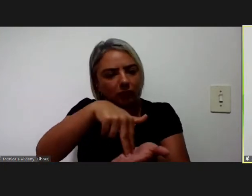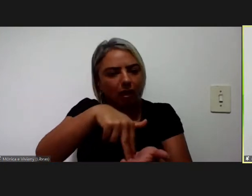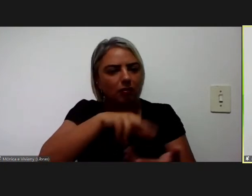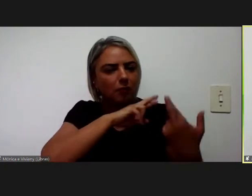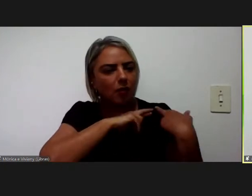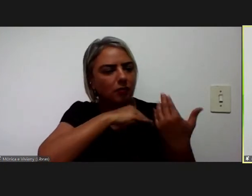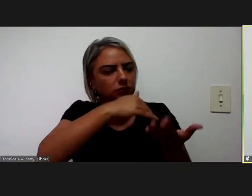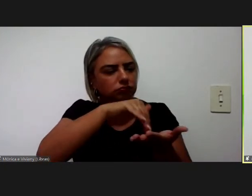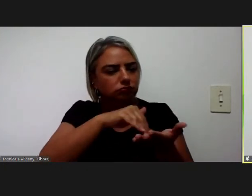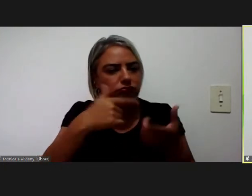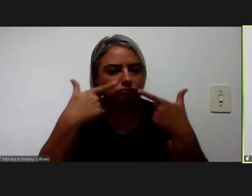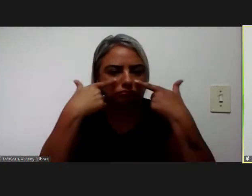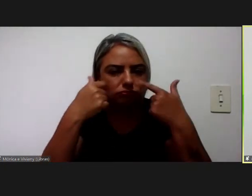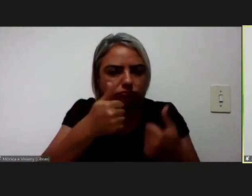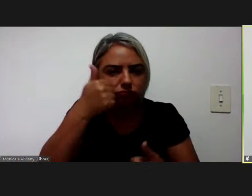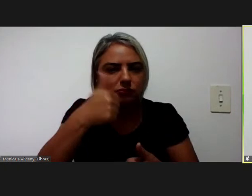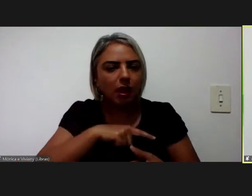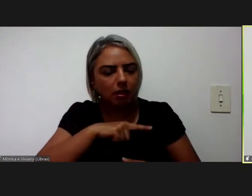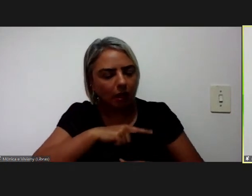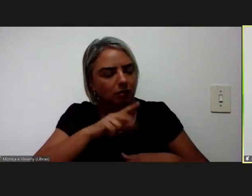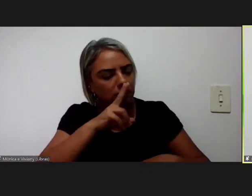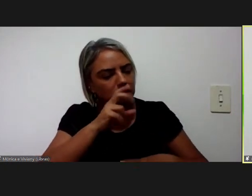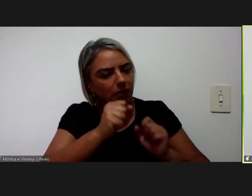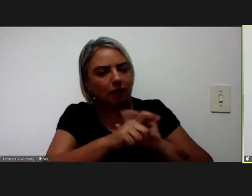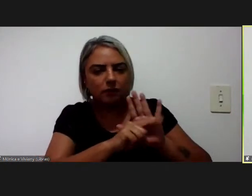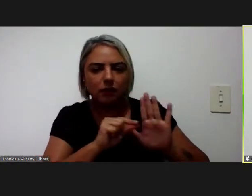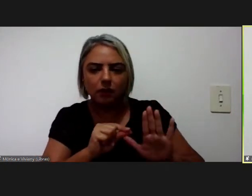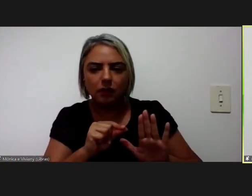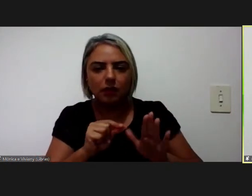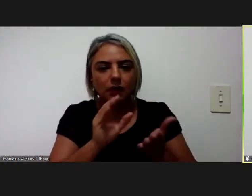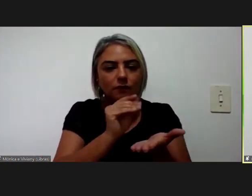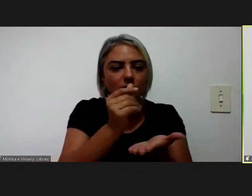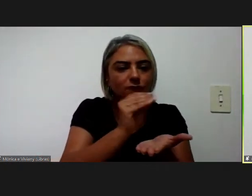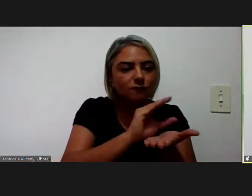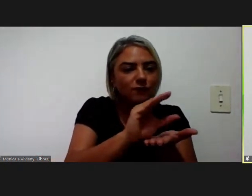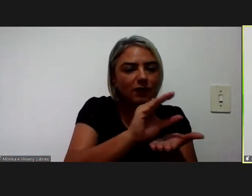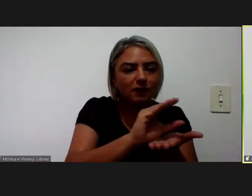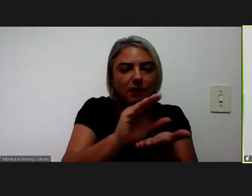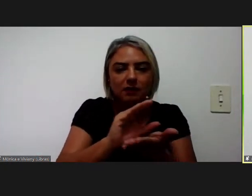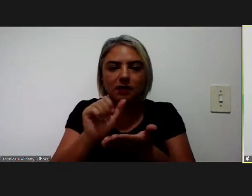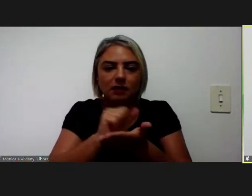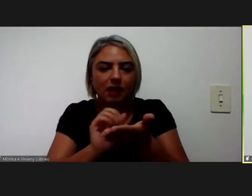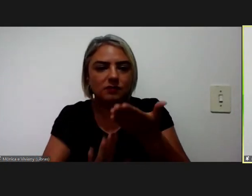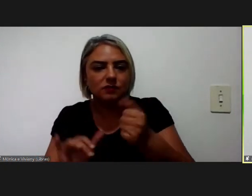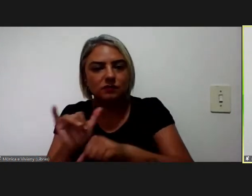is ahead of the secretary, and reinforce the